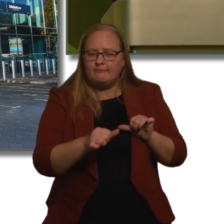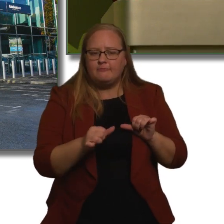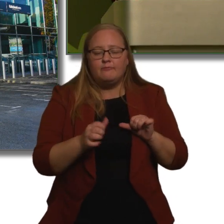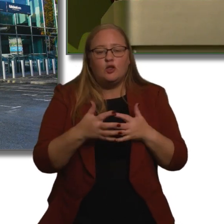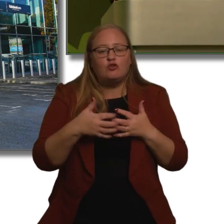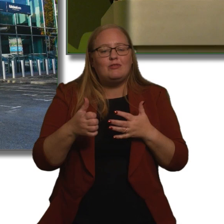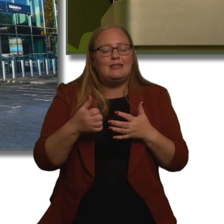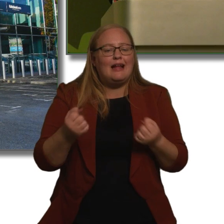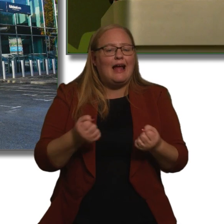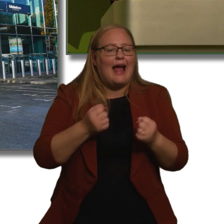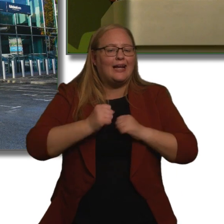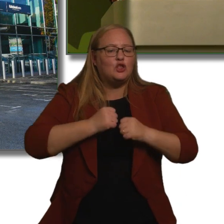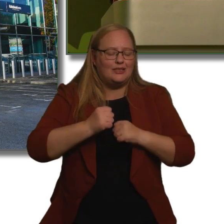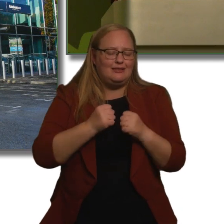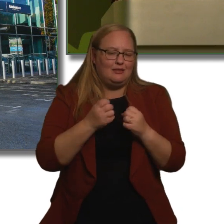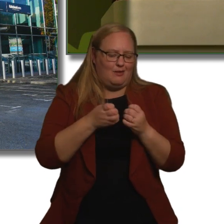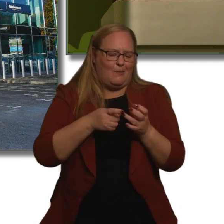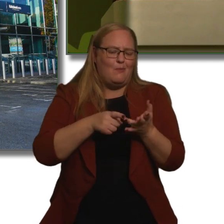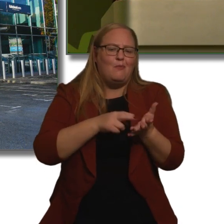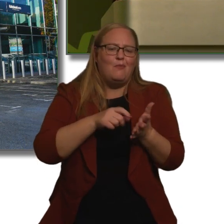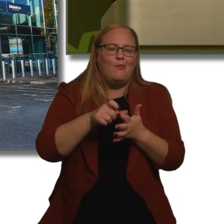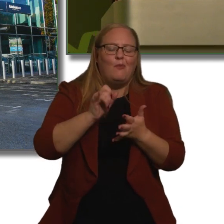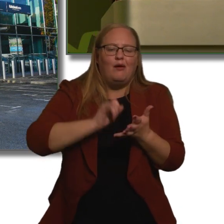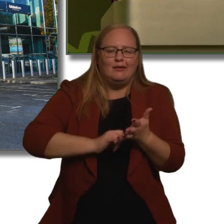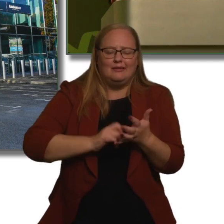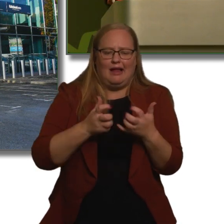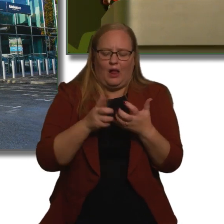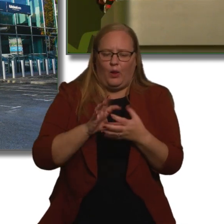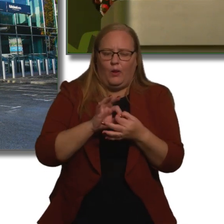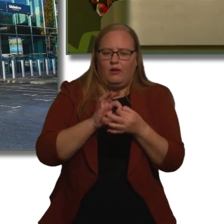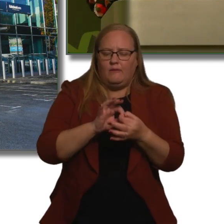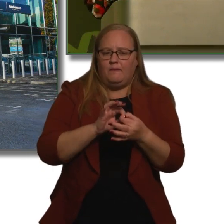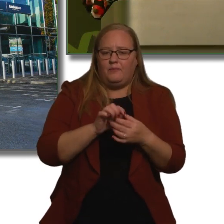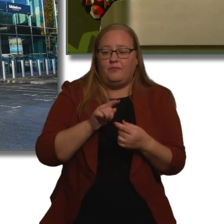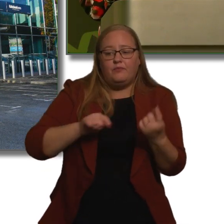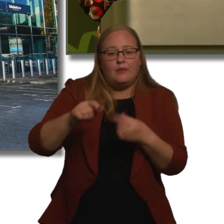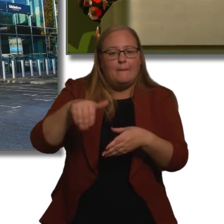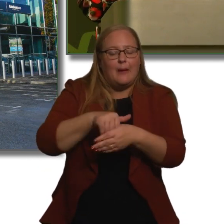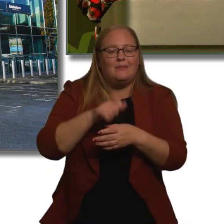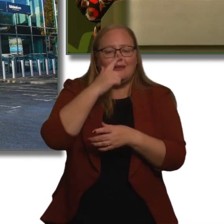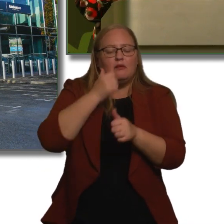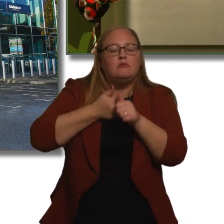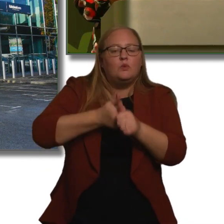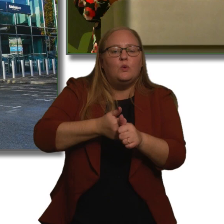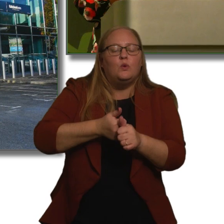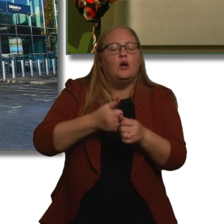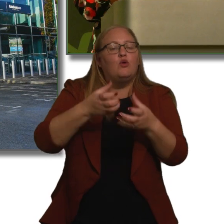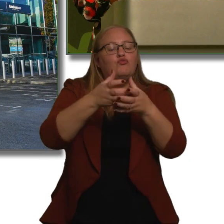energy bonds so that our members can support sustainable growth within their